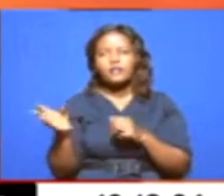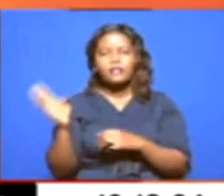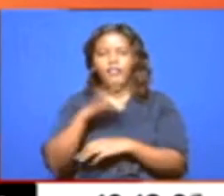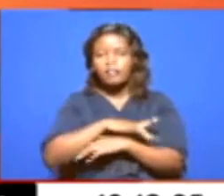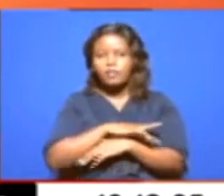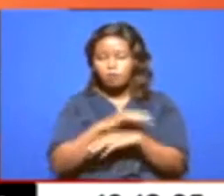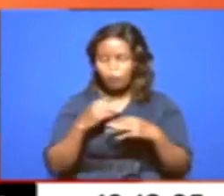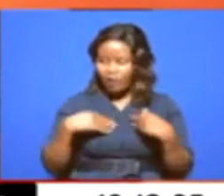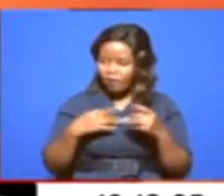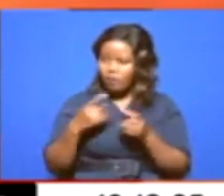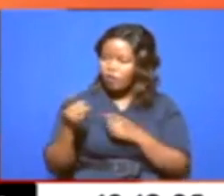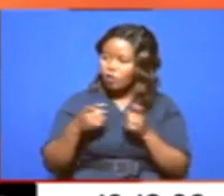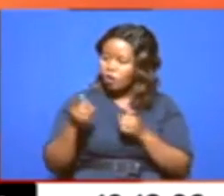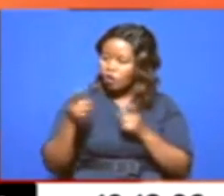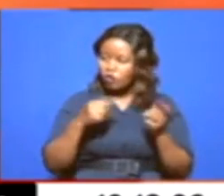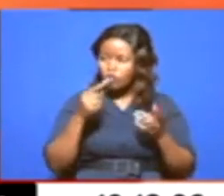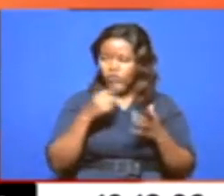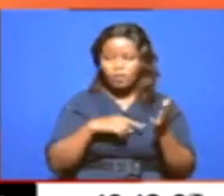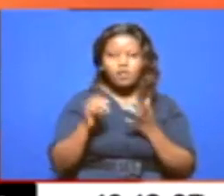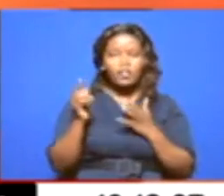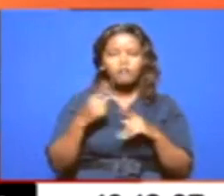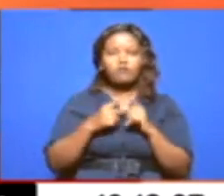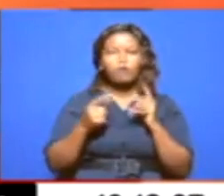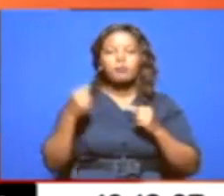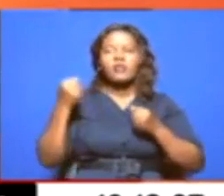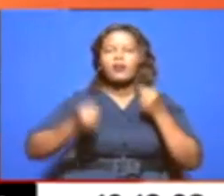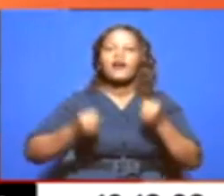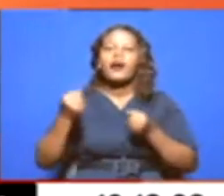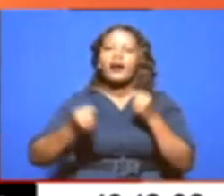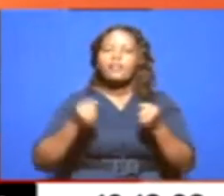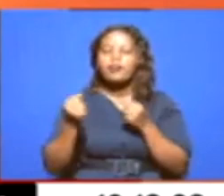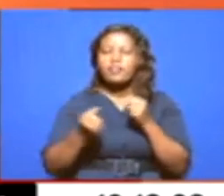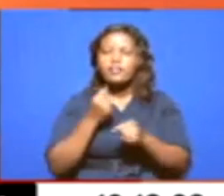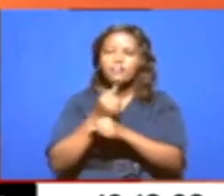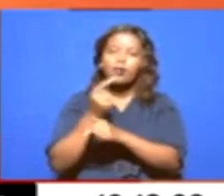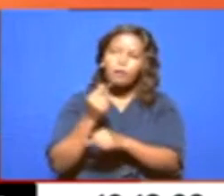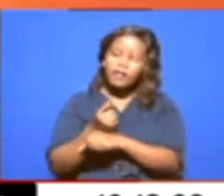clearance from the Athletics Integrity Unit. And also the